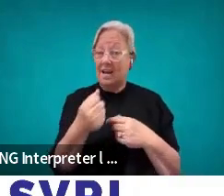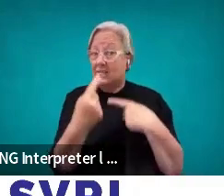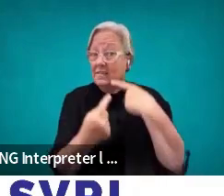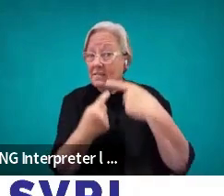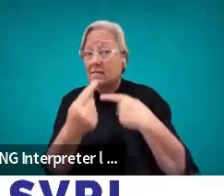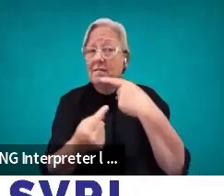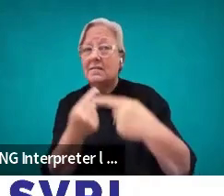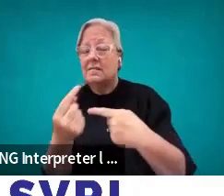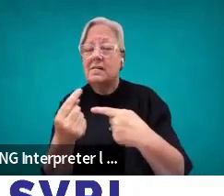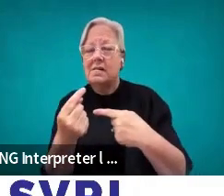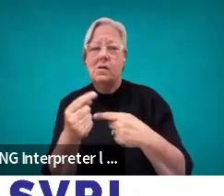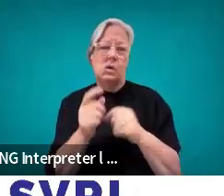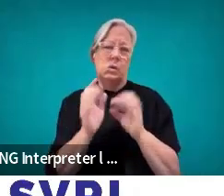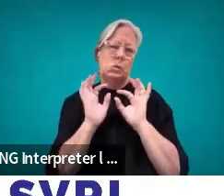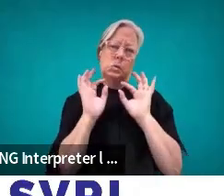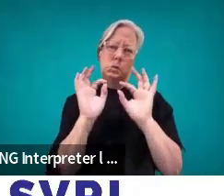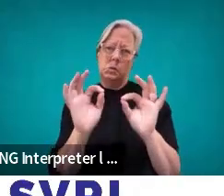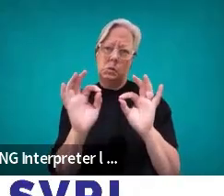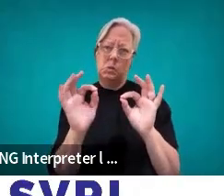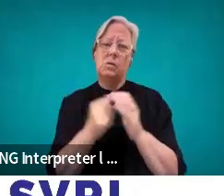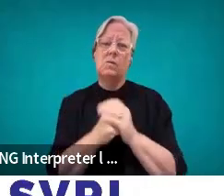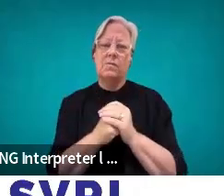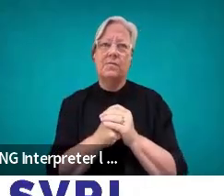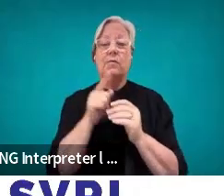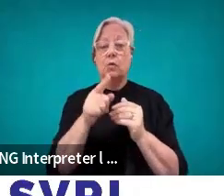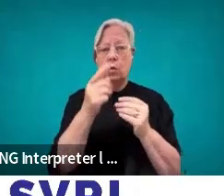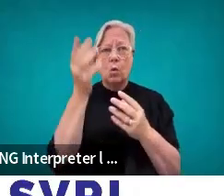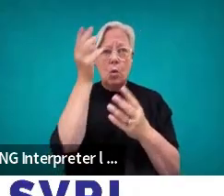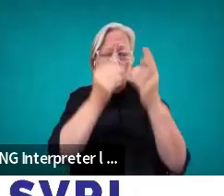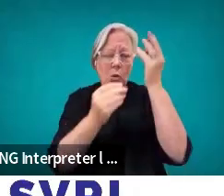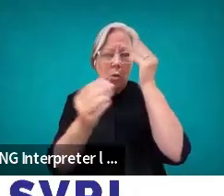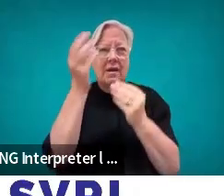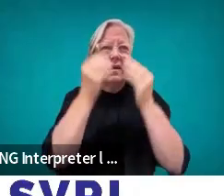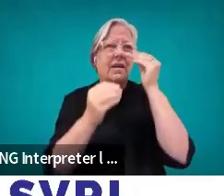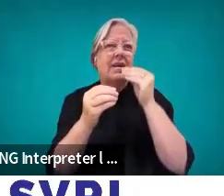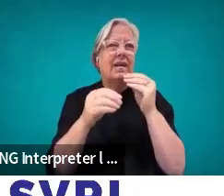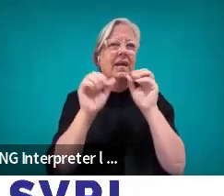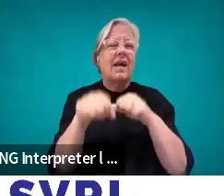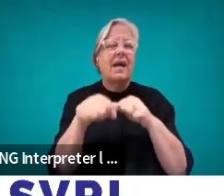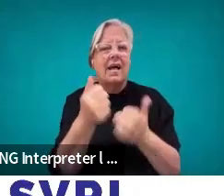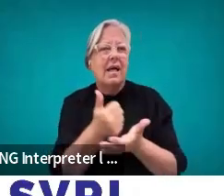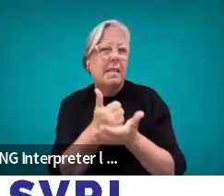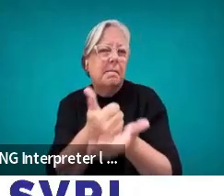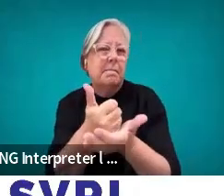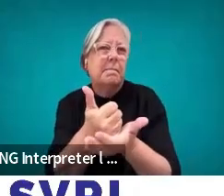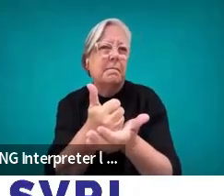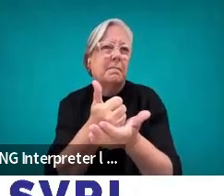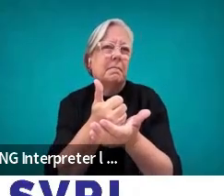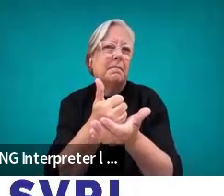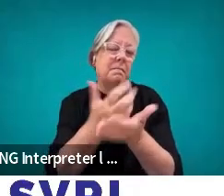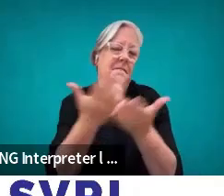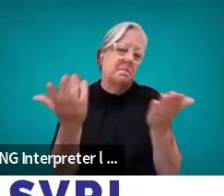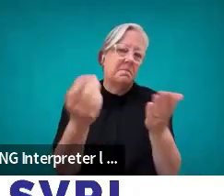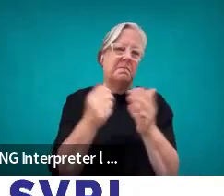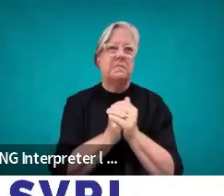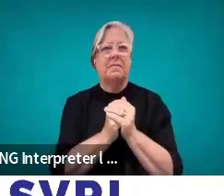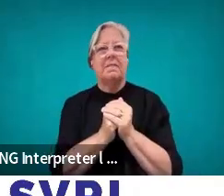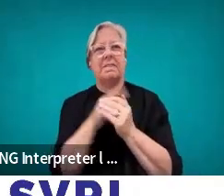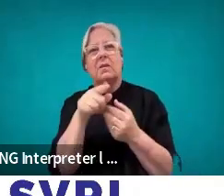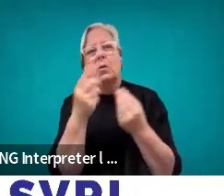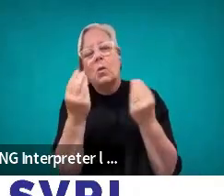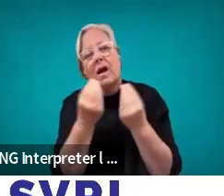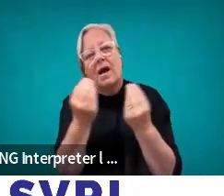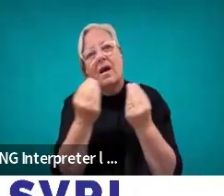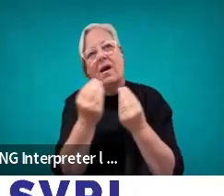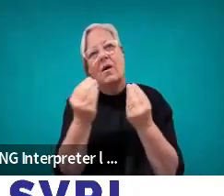powerful idea that learning is strengthened when it is shared. And so that's why we're so